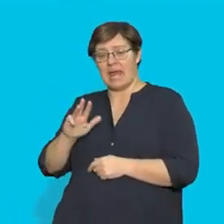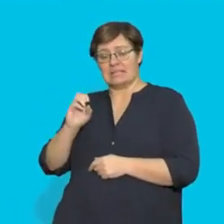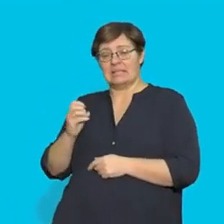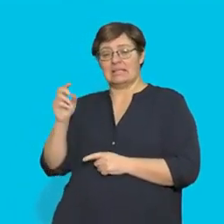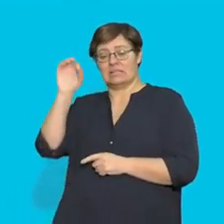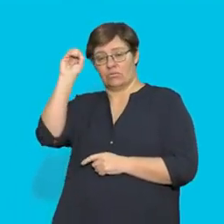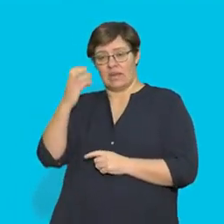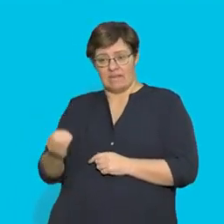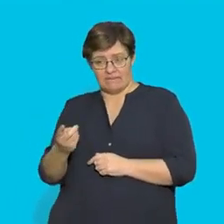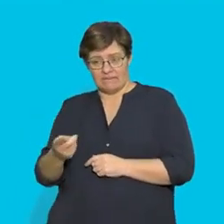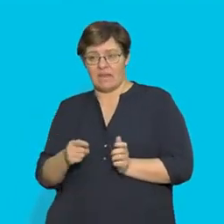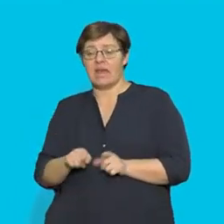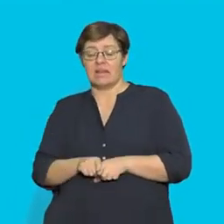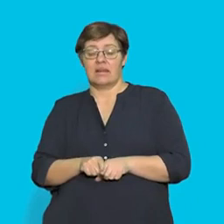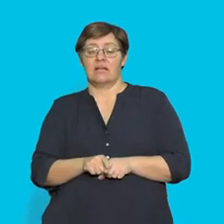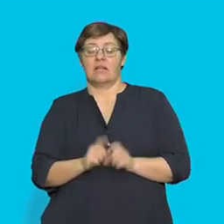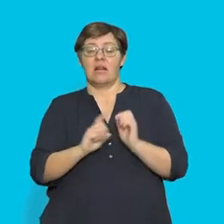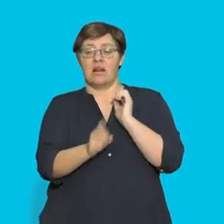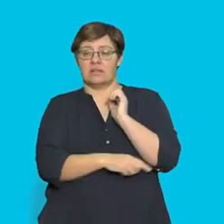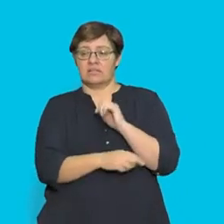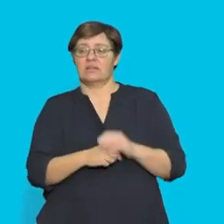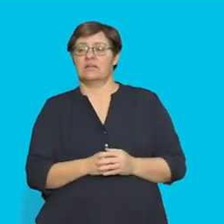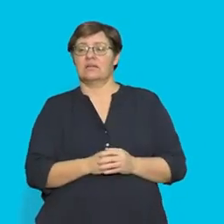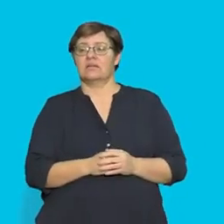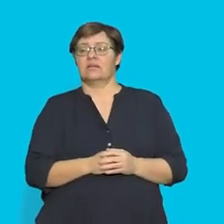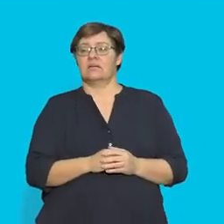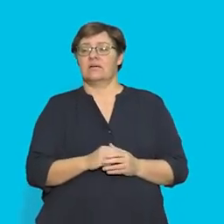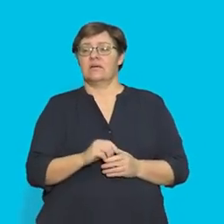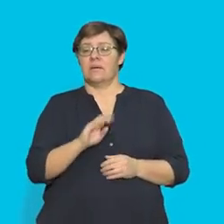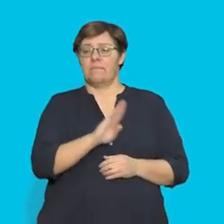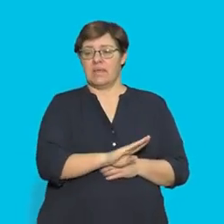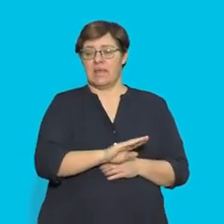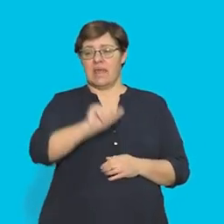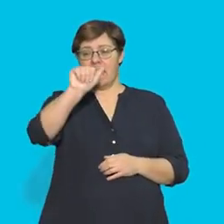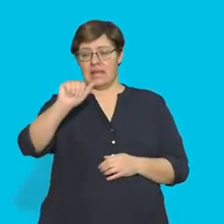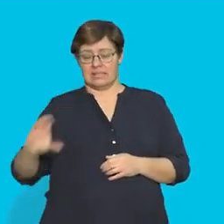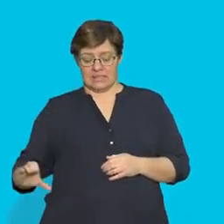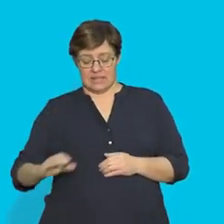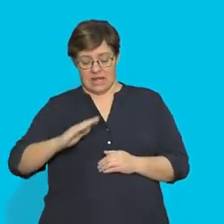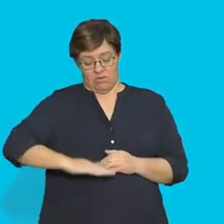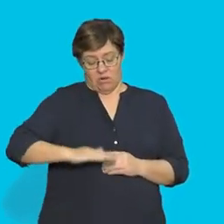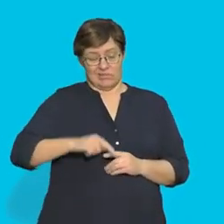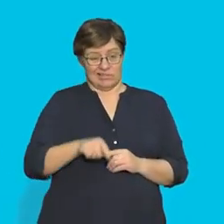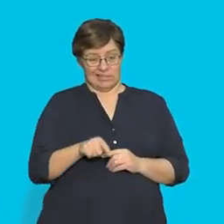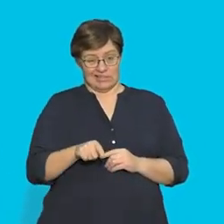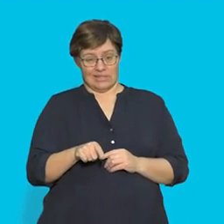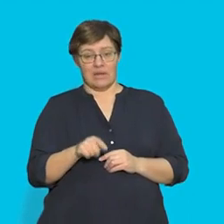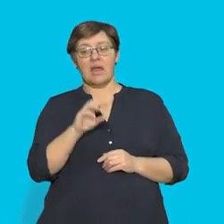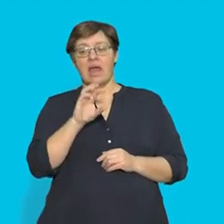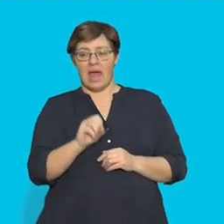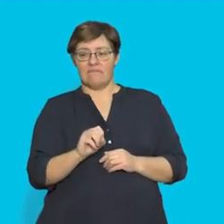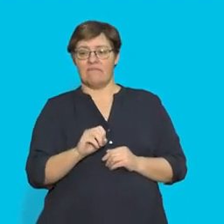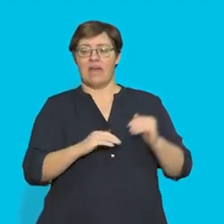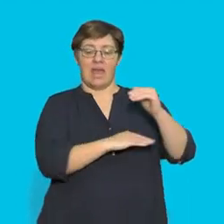this triangle that's right angled, okay? And then we have the triangle BAC on the ground. And if you notice this triangle,